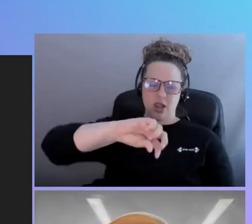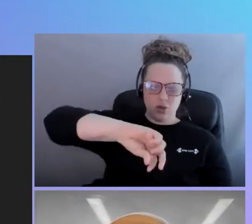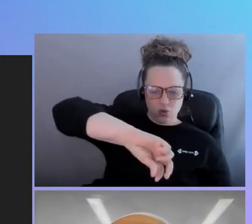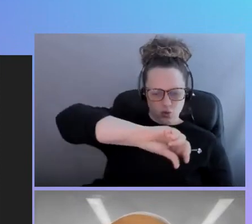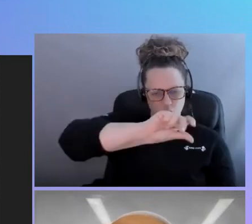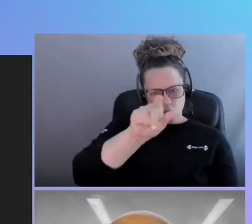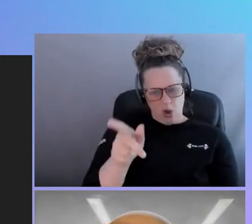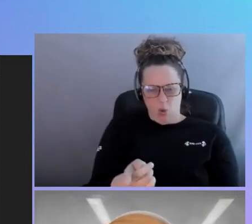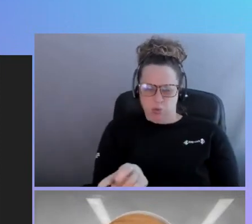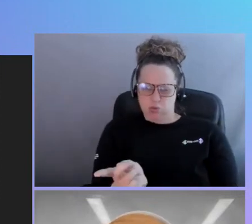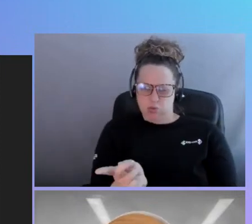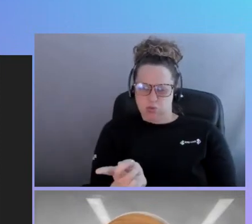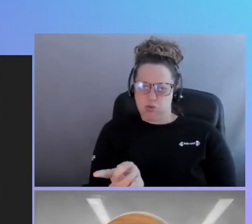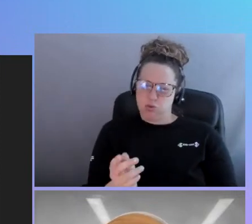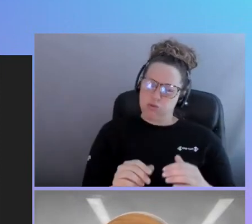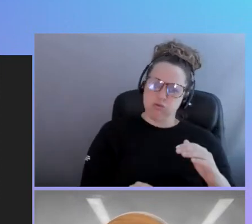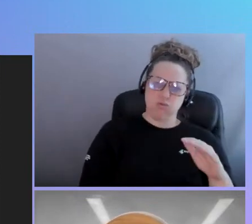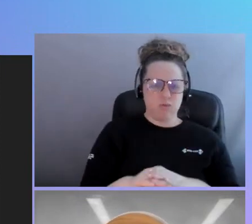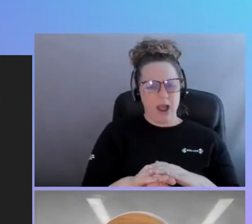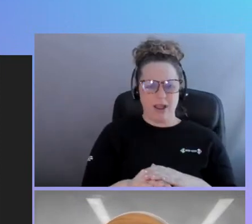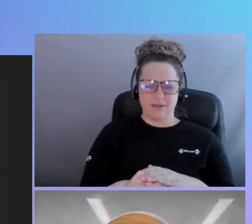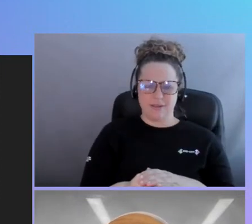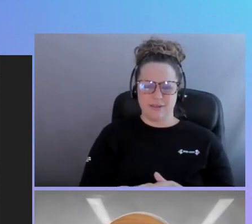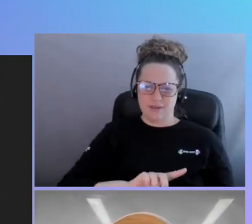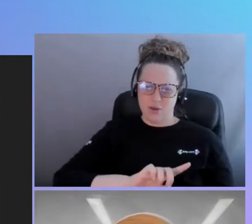to the maximum, in this case, number 11.